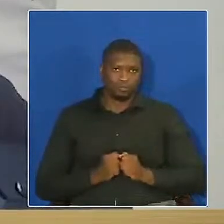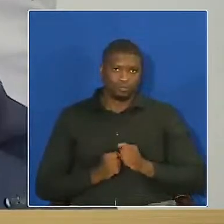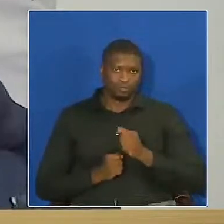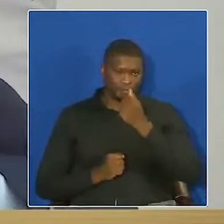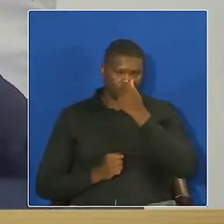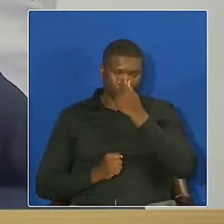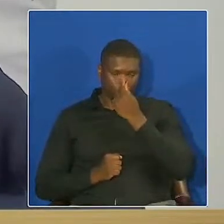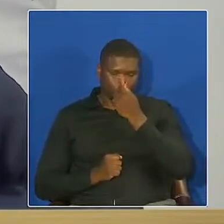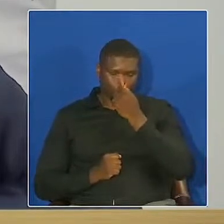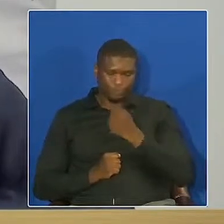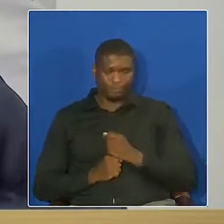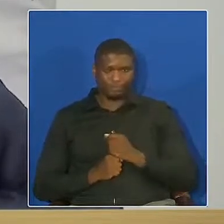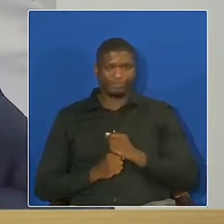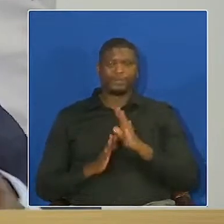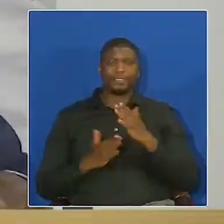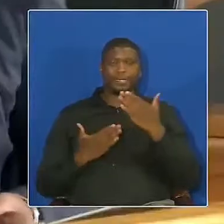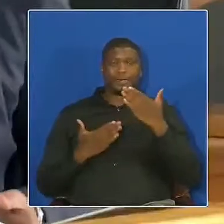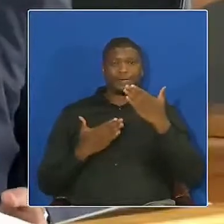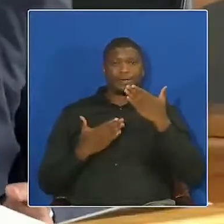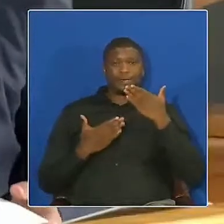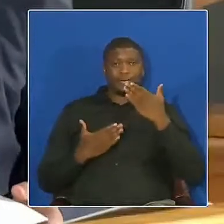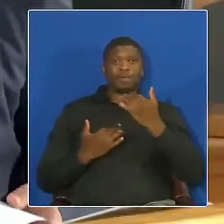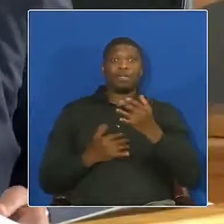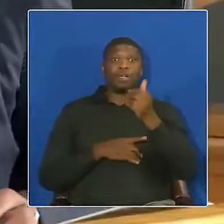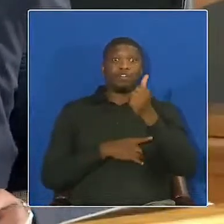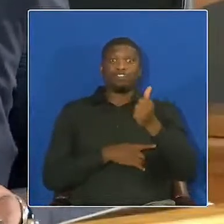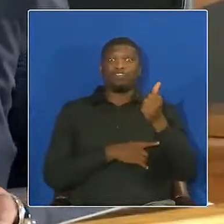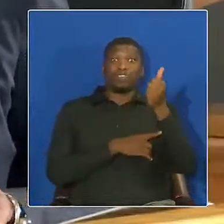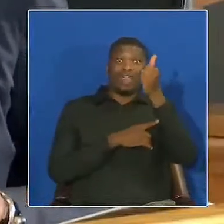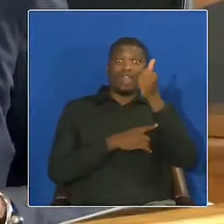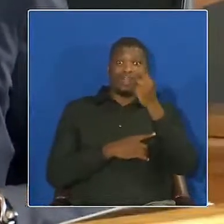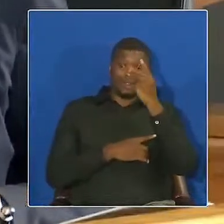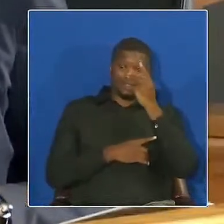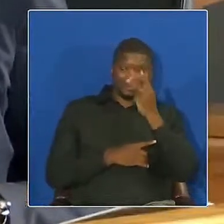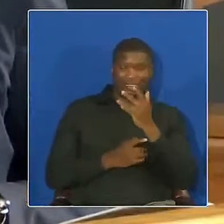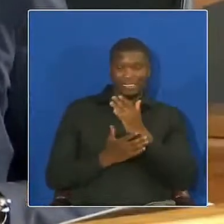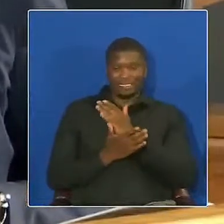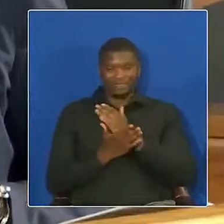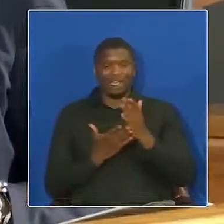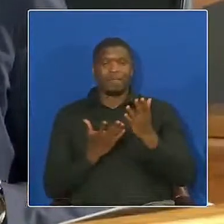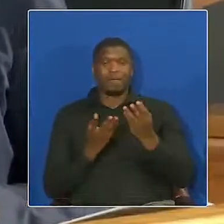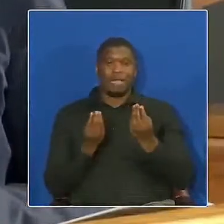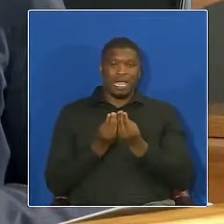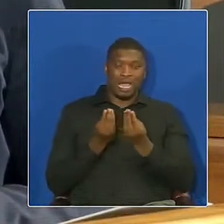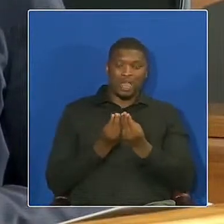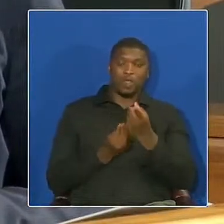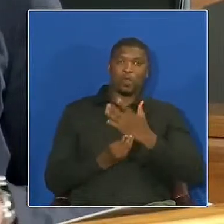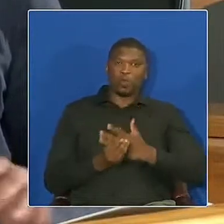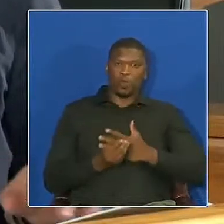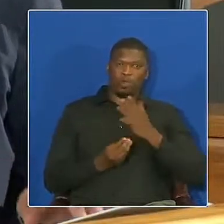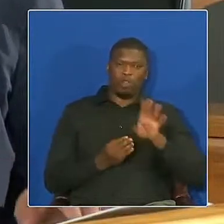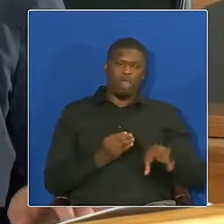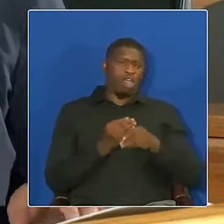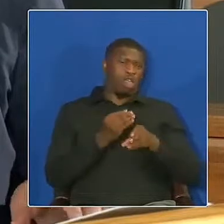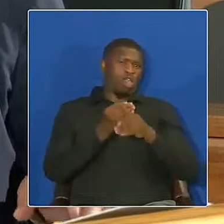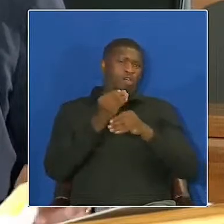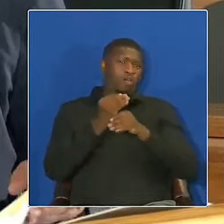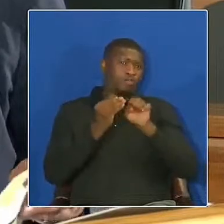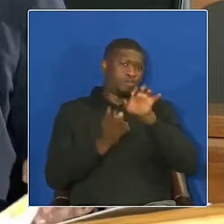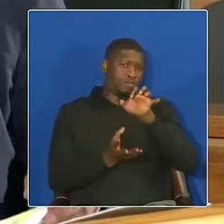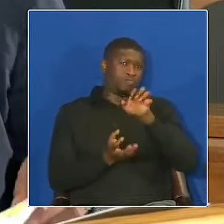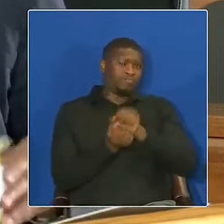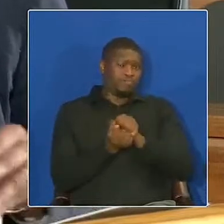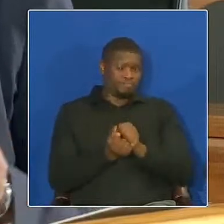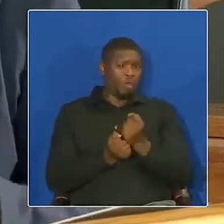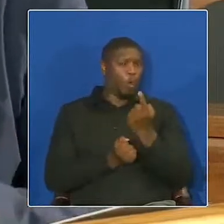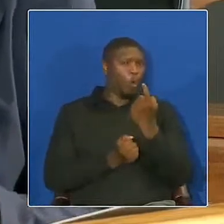Thank you. Now, General, there were some strands and conclusions that you wanted to bring together. One